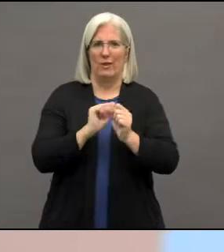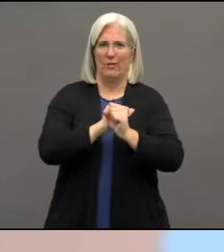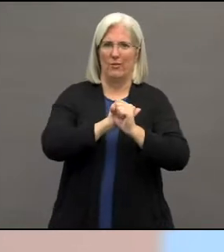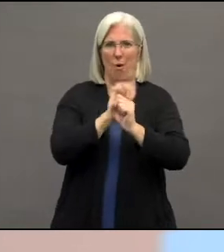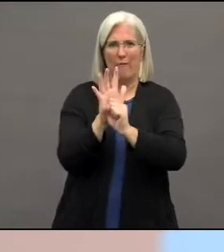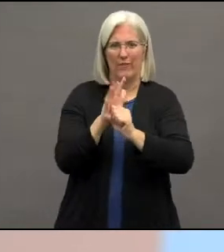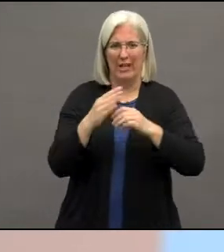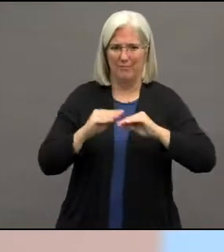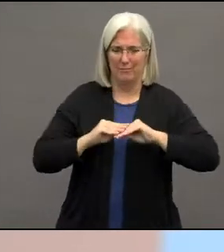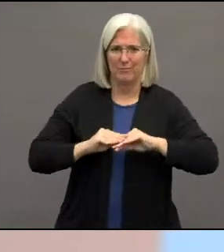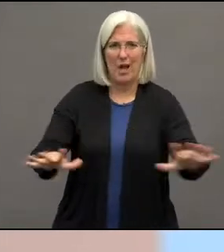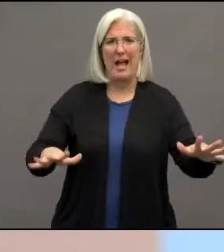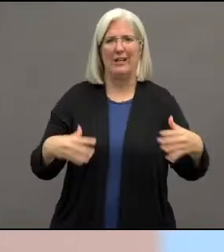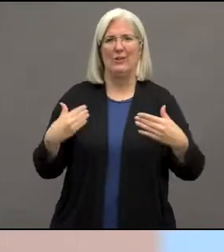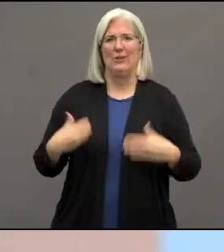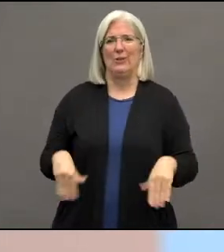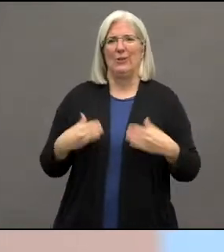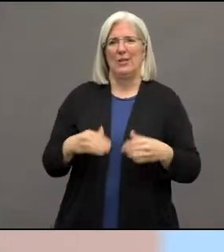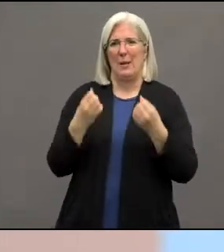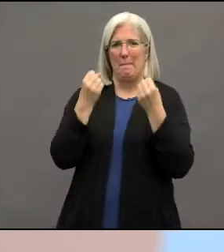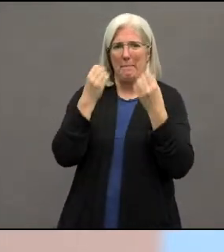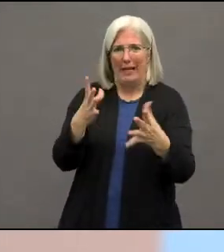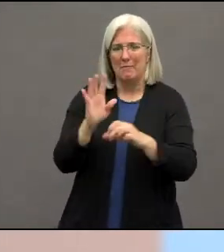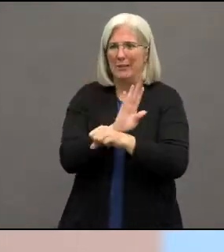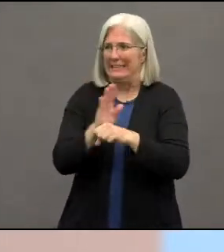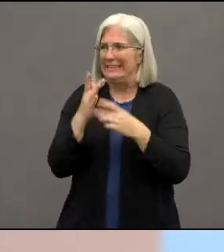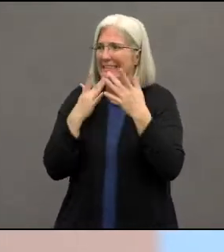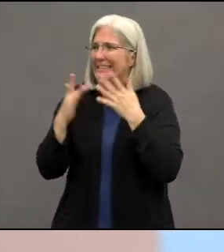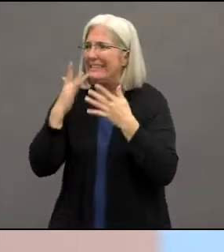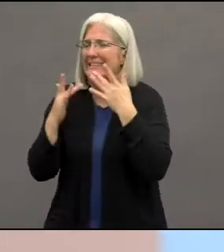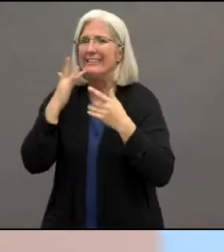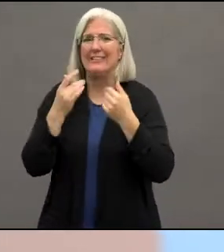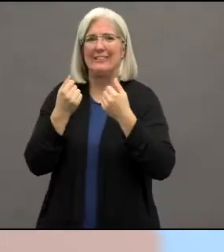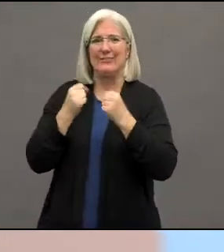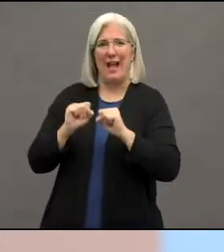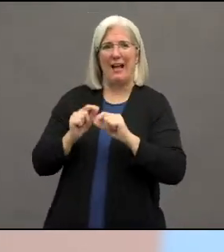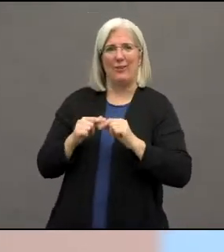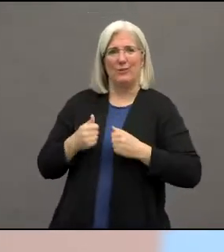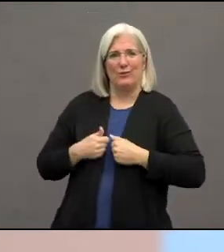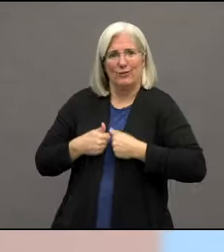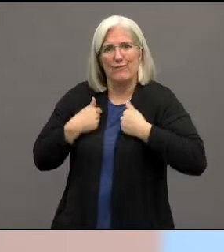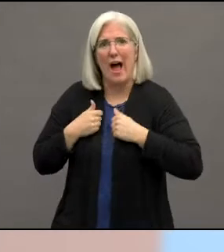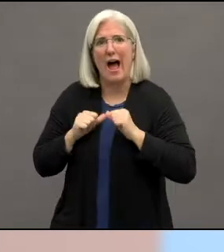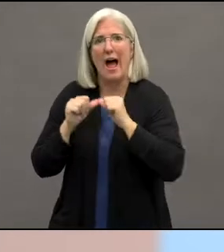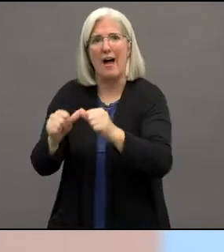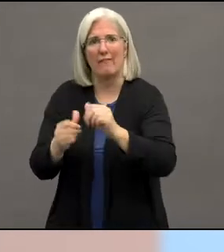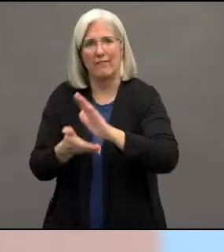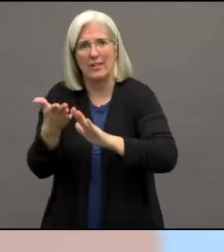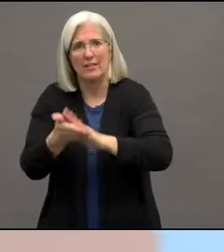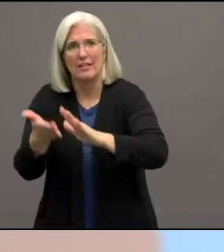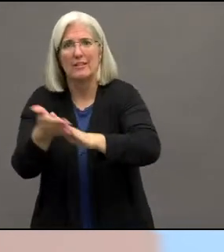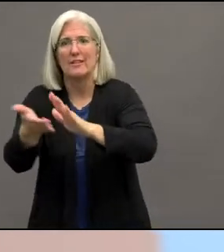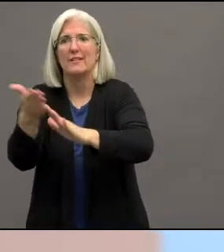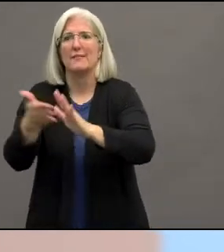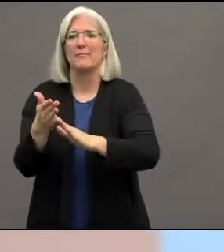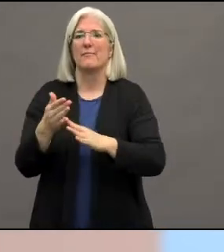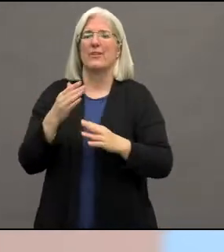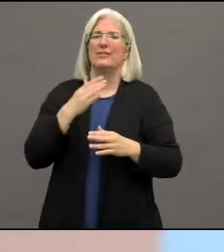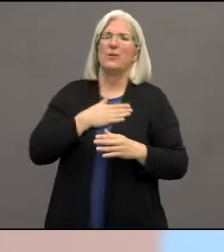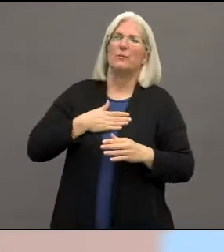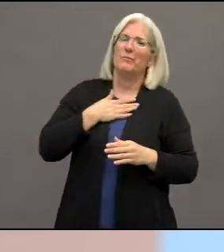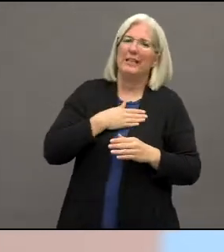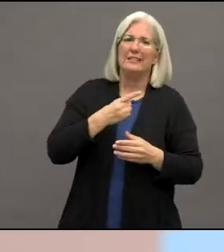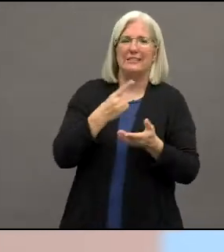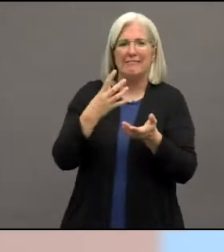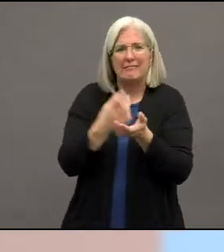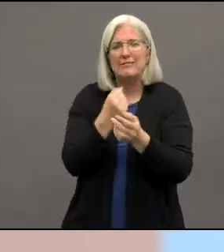survive. So therefore, we are encouraging our community to continue to order takeout, to do outdoor dining, and